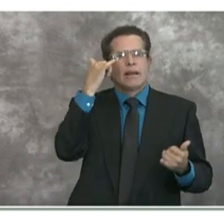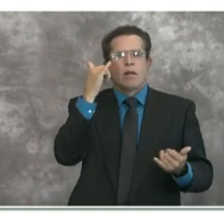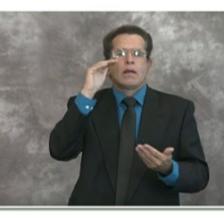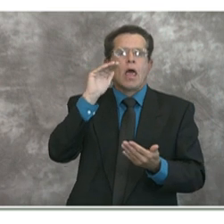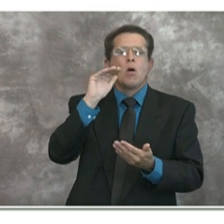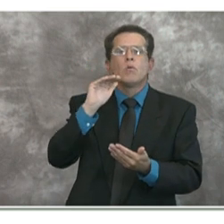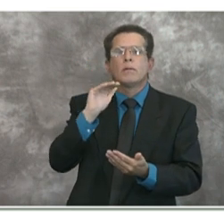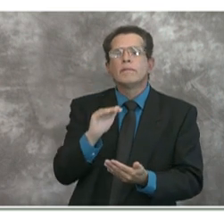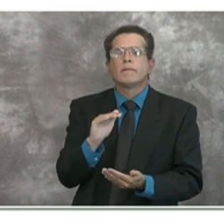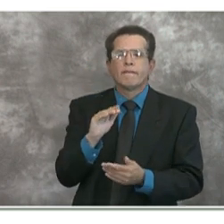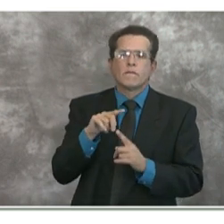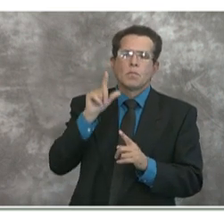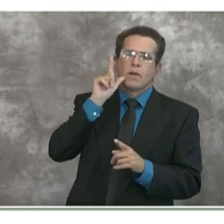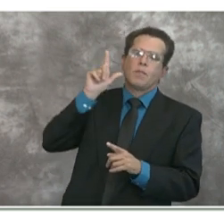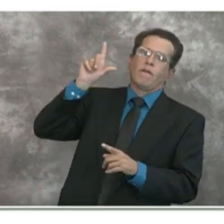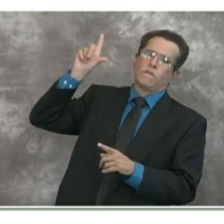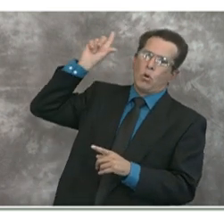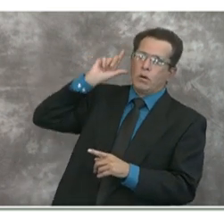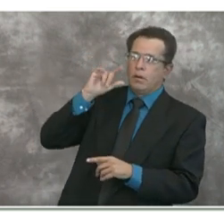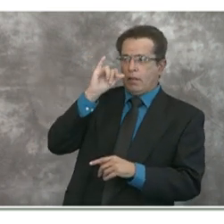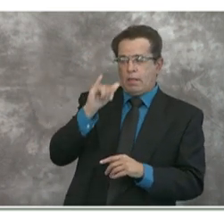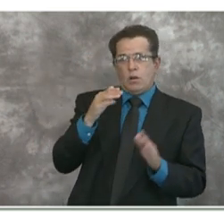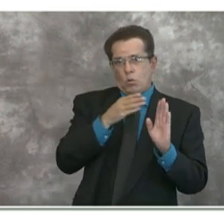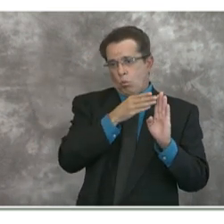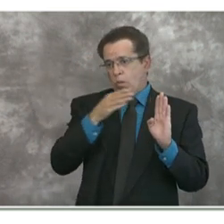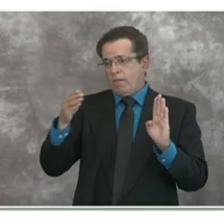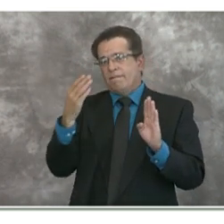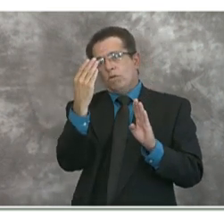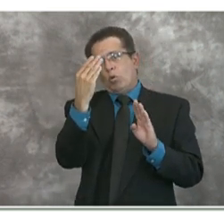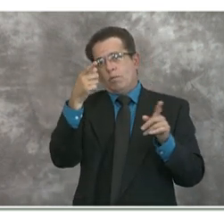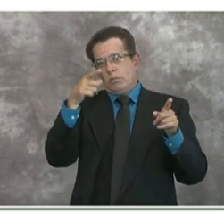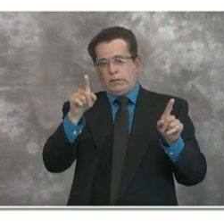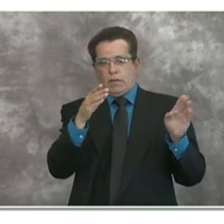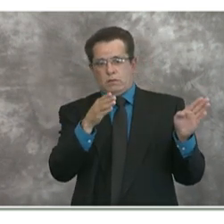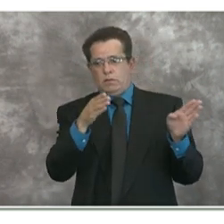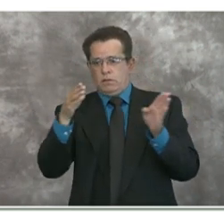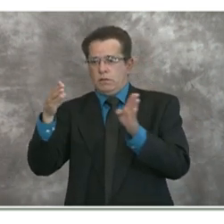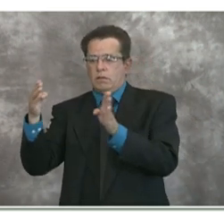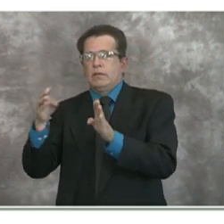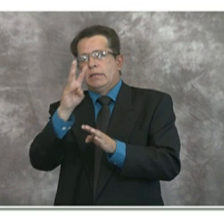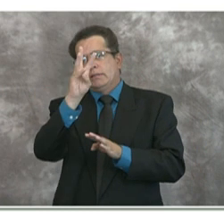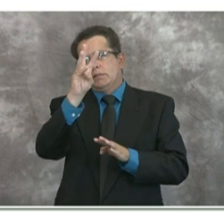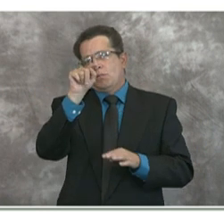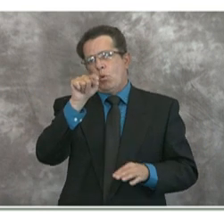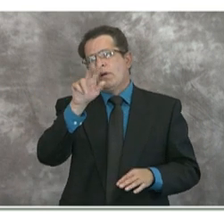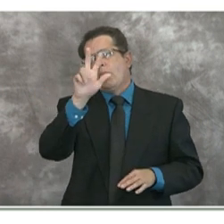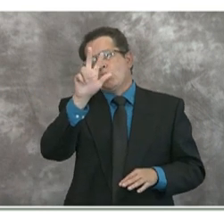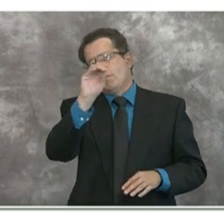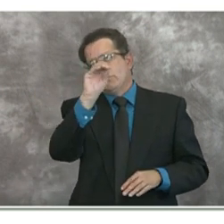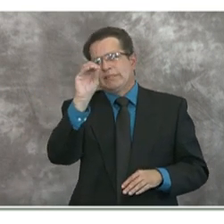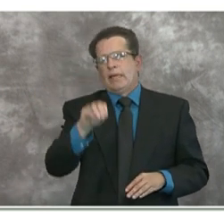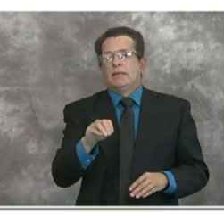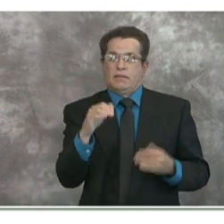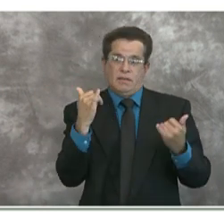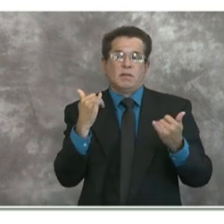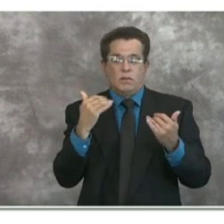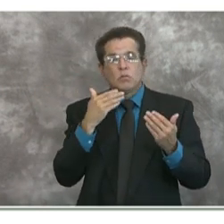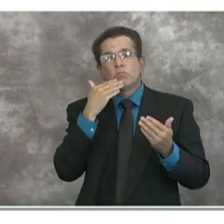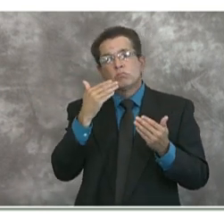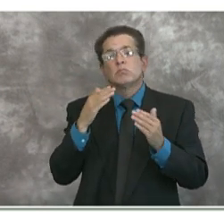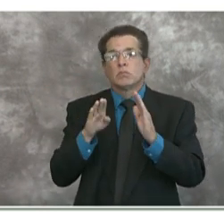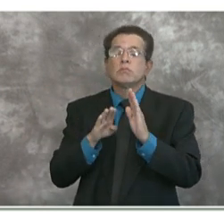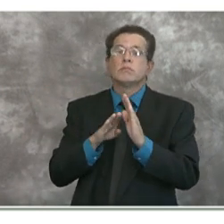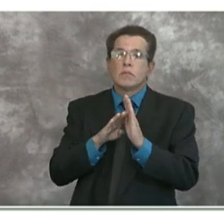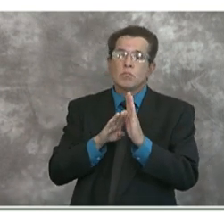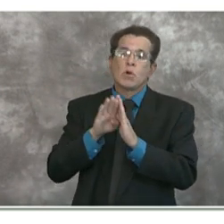before. Our rolling 14-day percentage and average is at 6.3%, and so we continue to trend in a good direction.